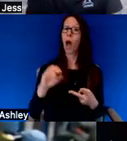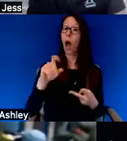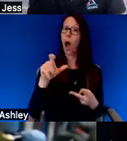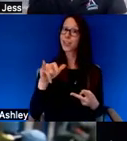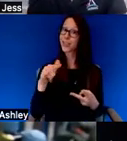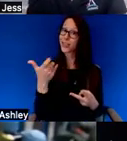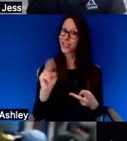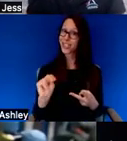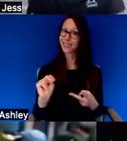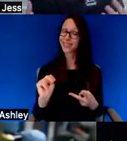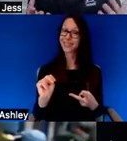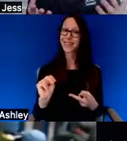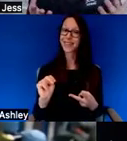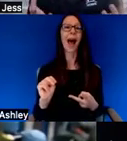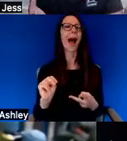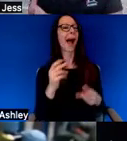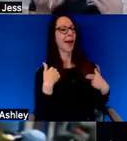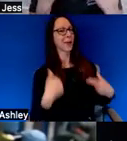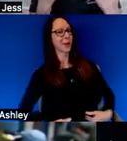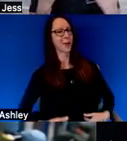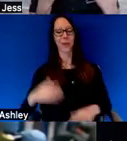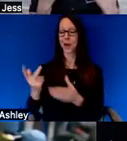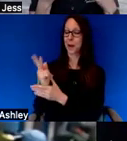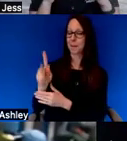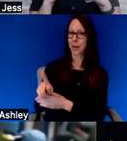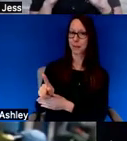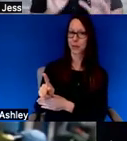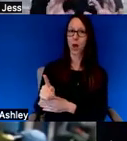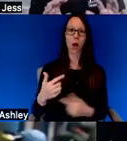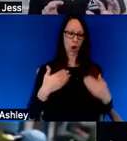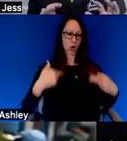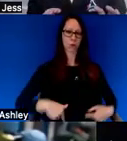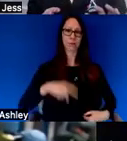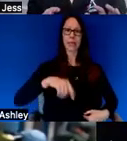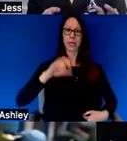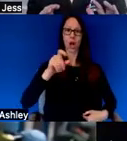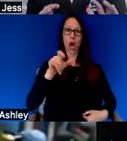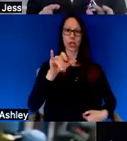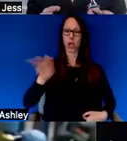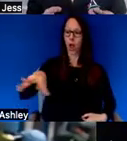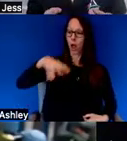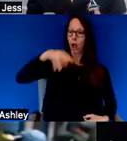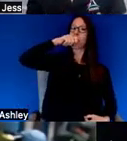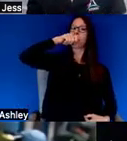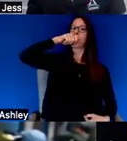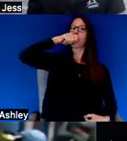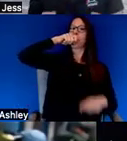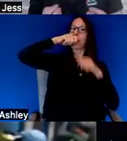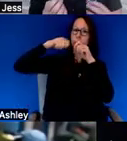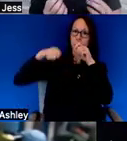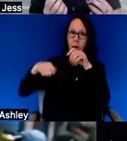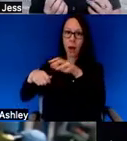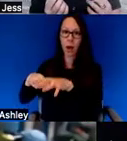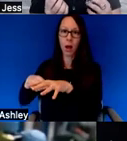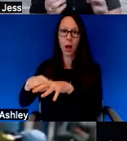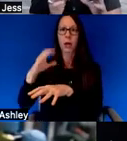cool trade-off with plants. Humans like to breathe in oxygen and breathe out carbon dioxide, but plants like to take in